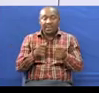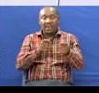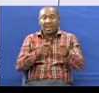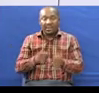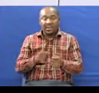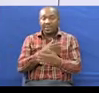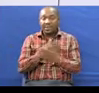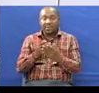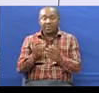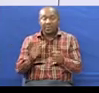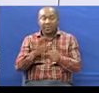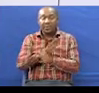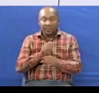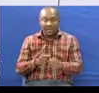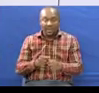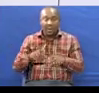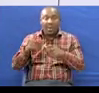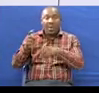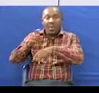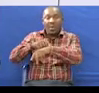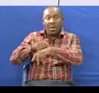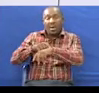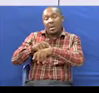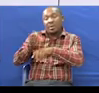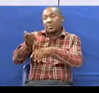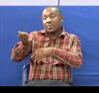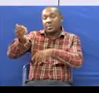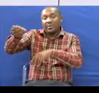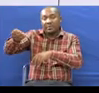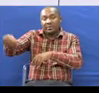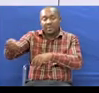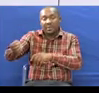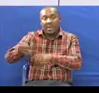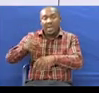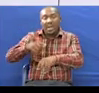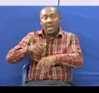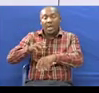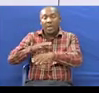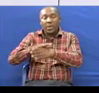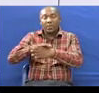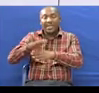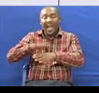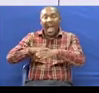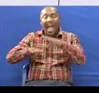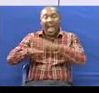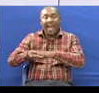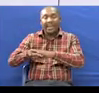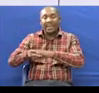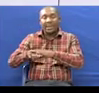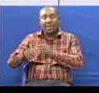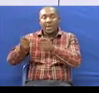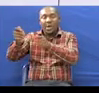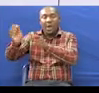regarding that agriculture is the backbone of their economy, while the majority of peoples in rural areas, they are using hand hoe,